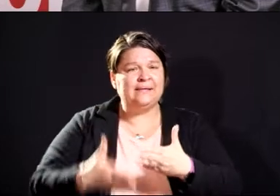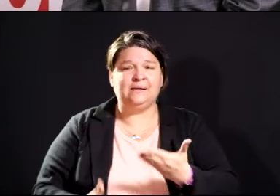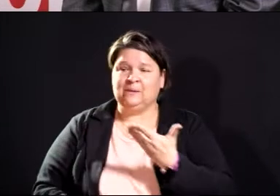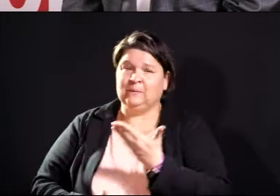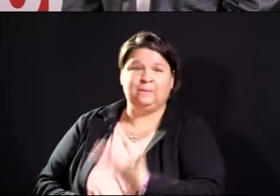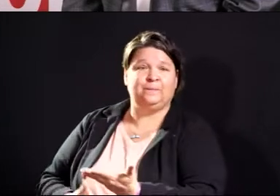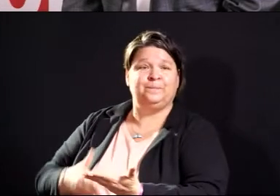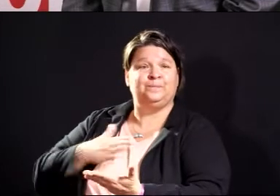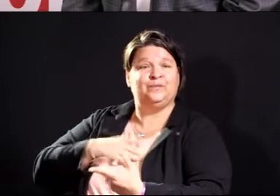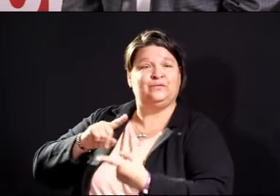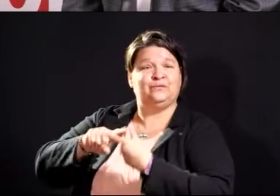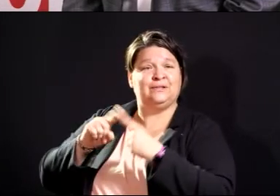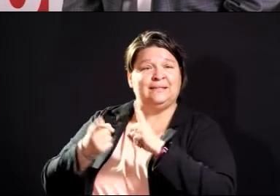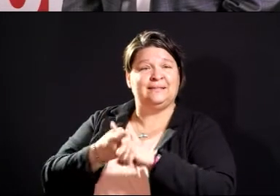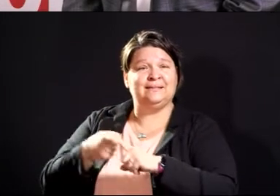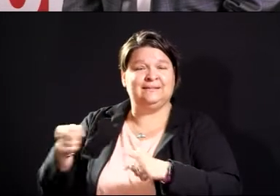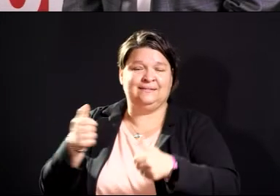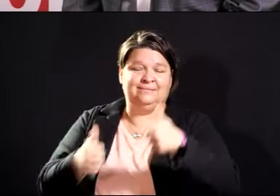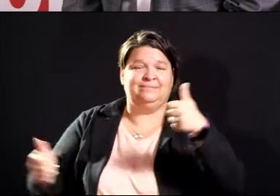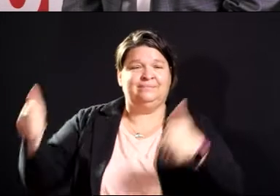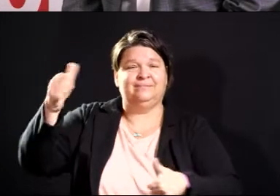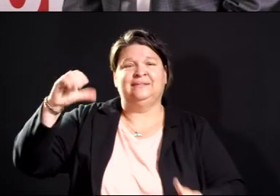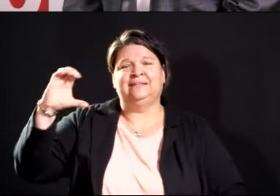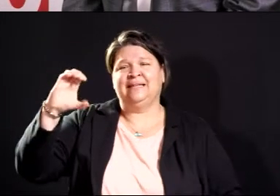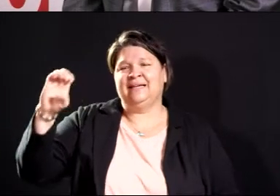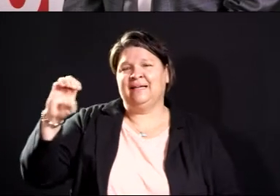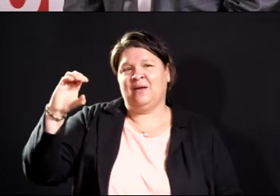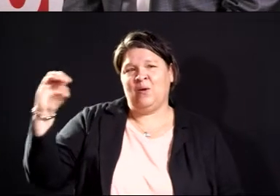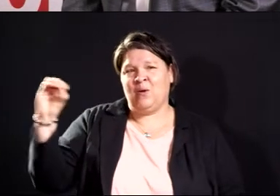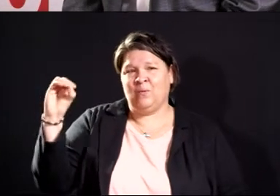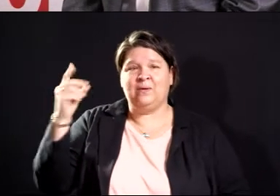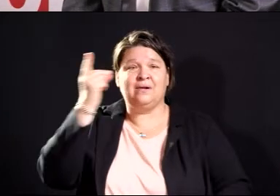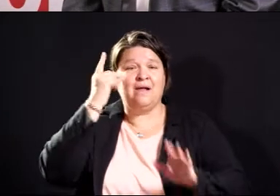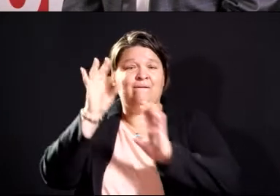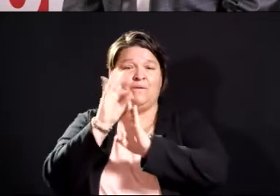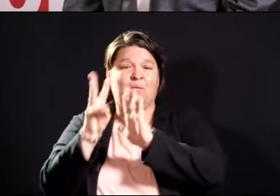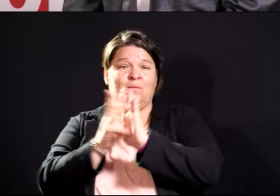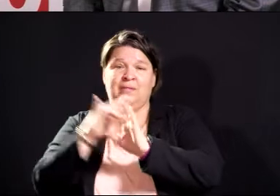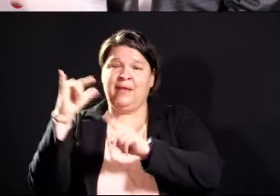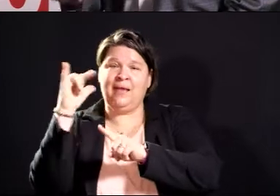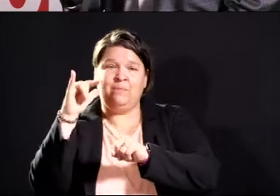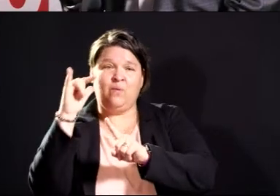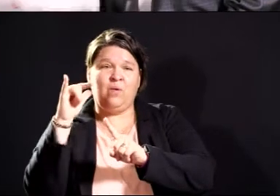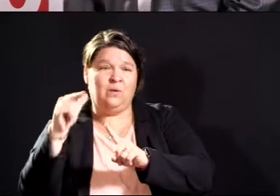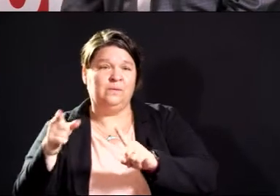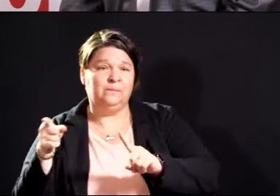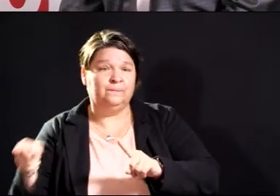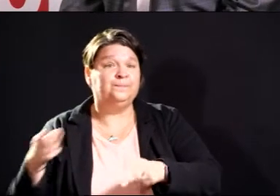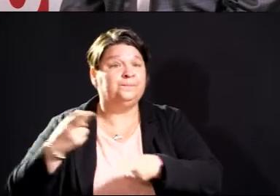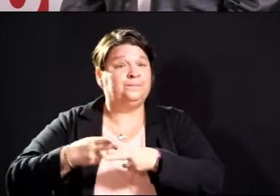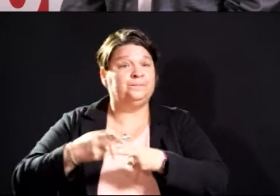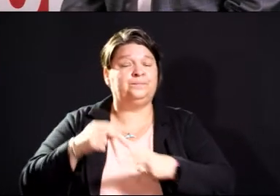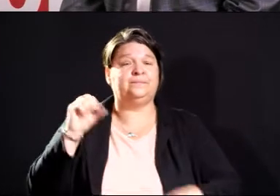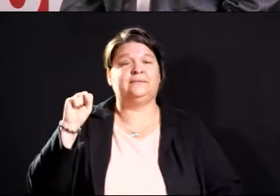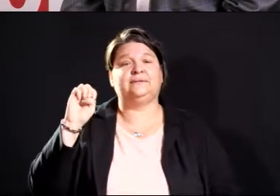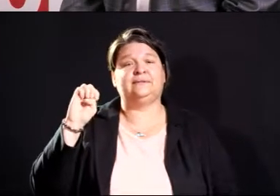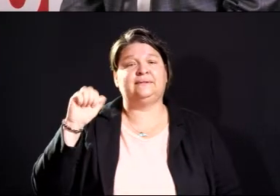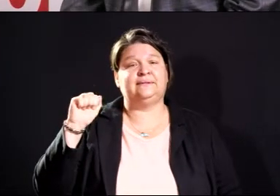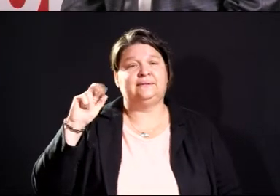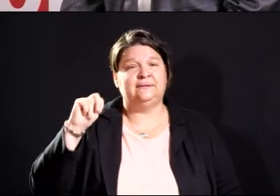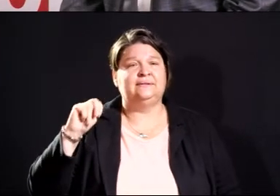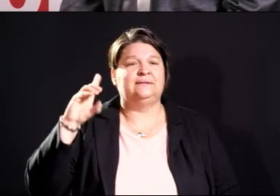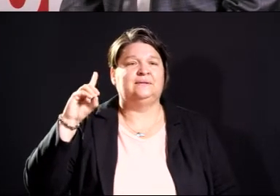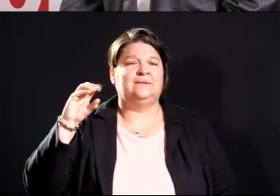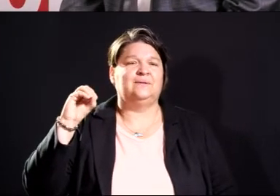Sean Donahue. Sean, welcome. Mayor, great to be here. Thank you very much. Thank you for coming in. And Sean has his mask too, but he opted to hold it for the